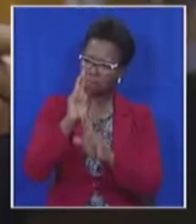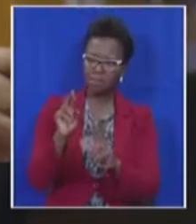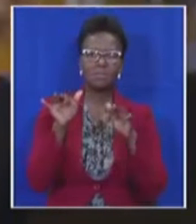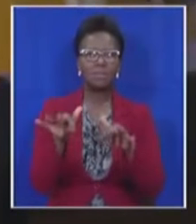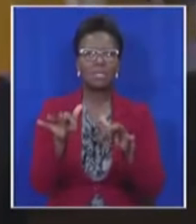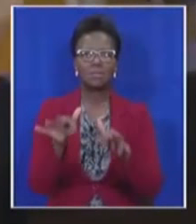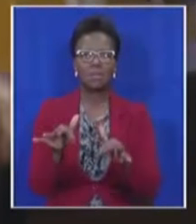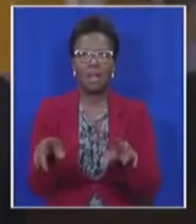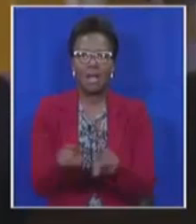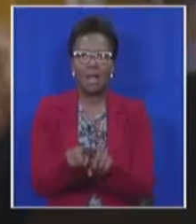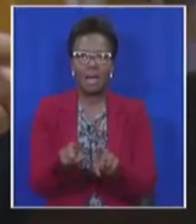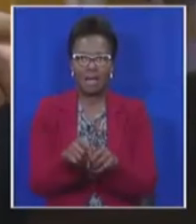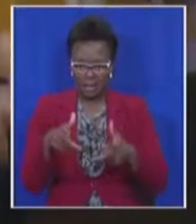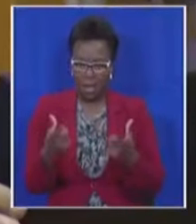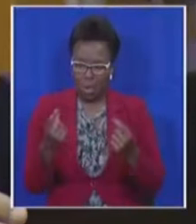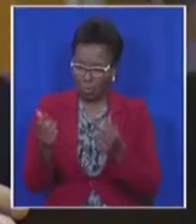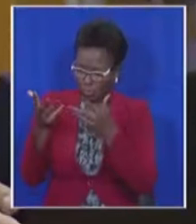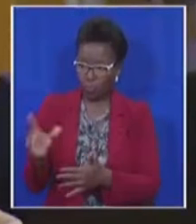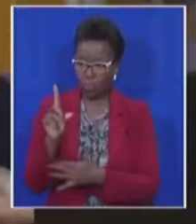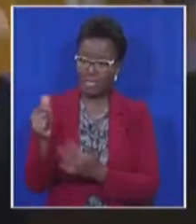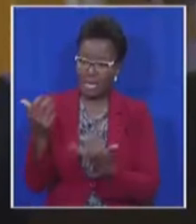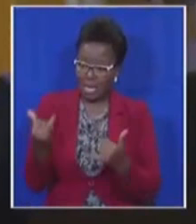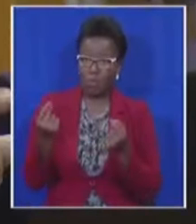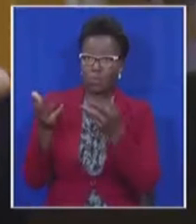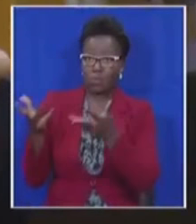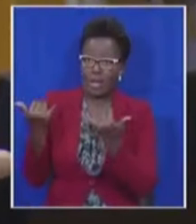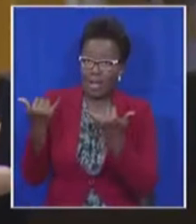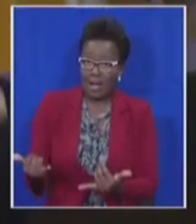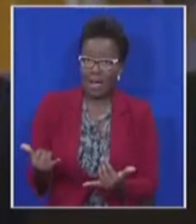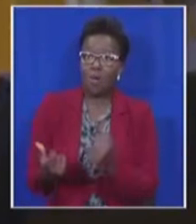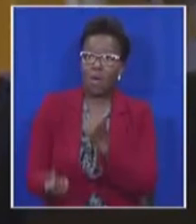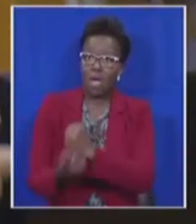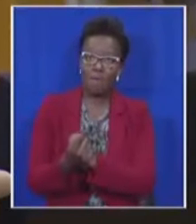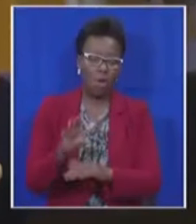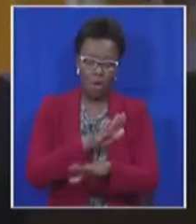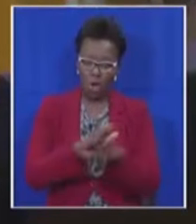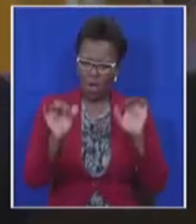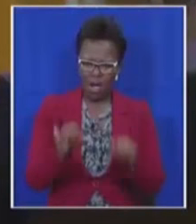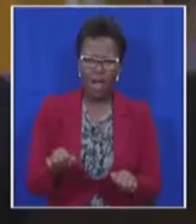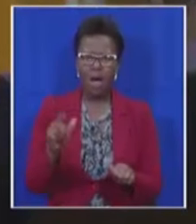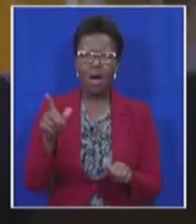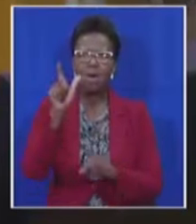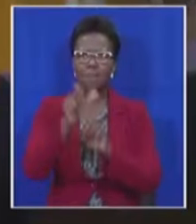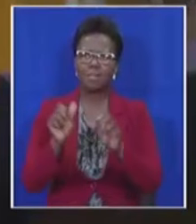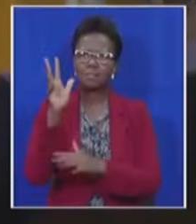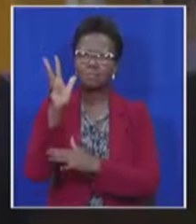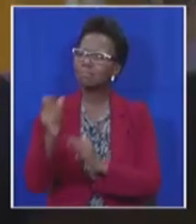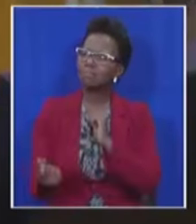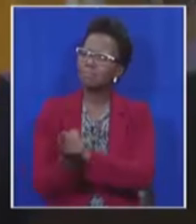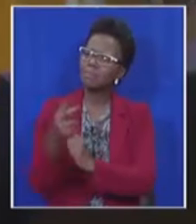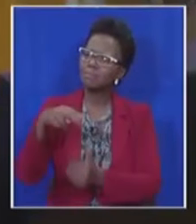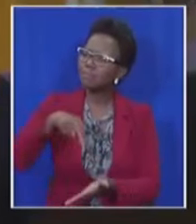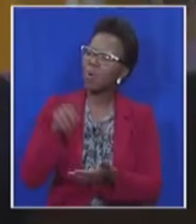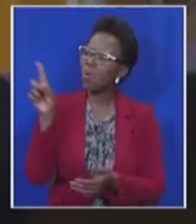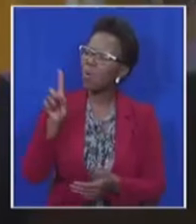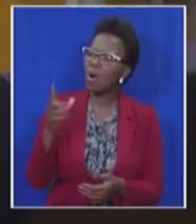the chief whip, on? And that is precisely what they are doing what's now. What's the point of they order? Are not allowing, what's the point of order, Deputy Speaker? Point of order. Order.